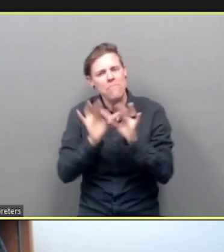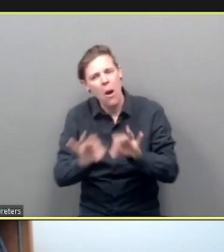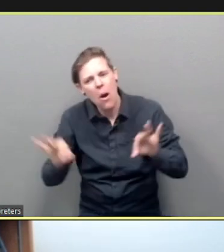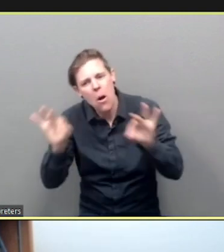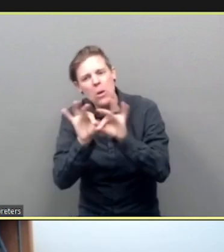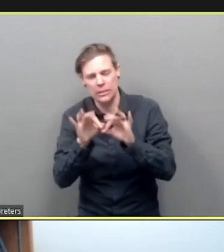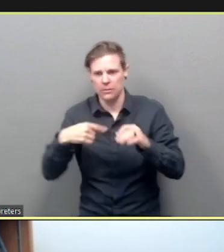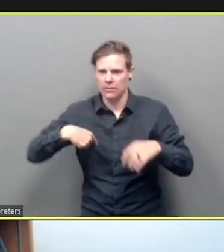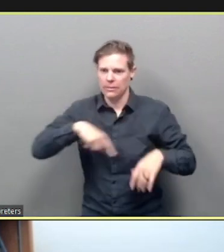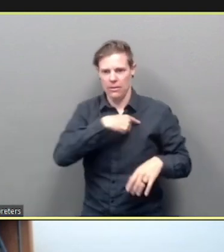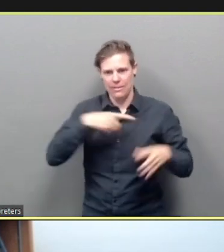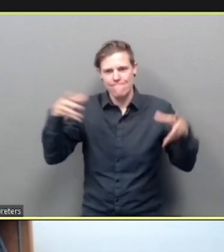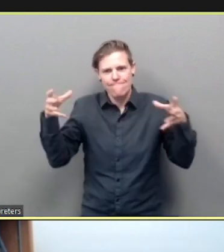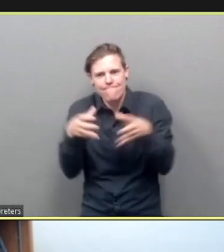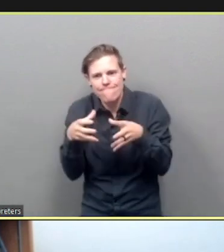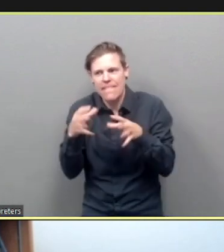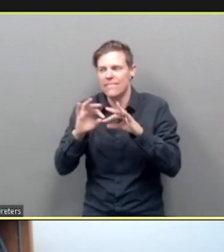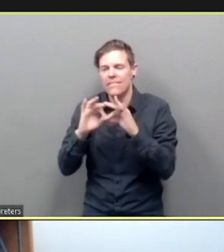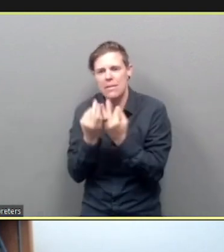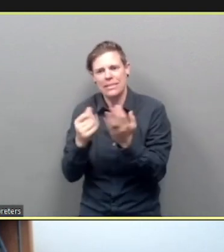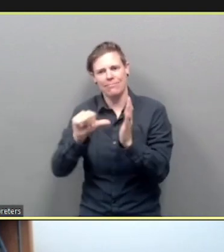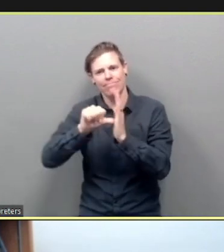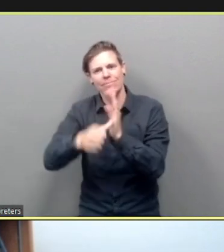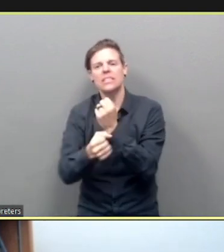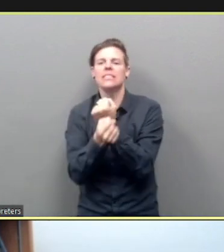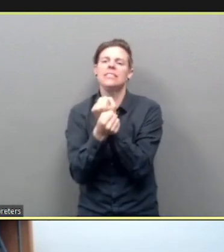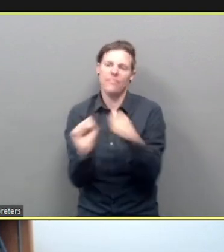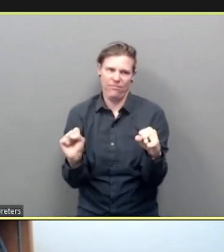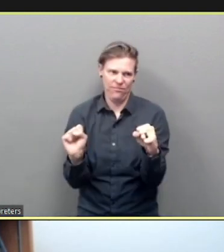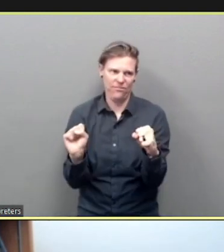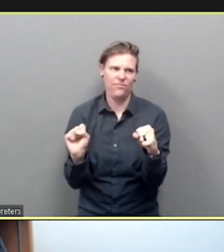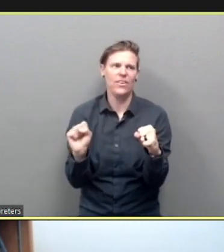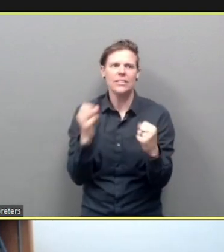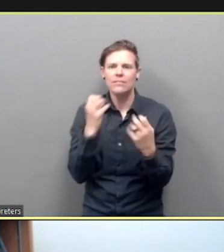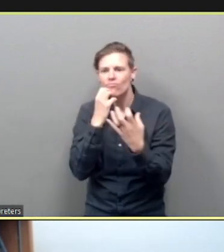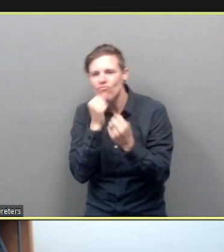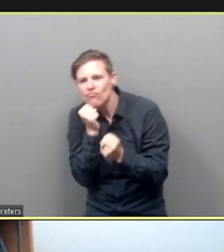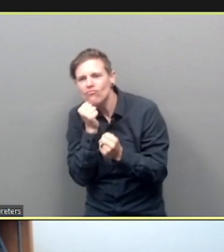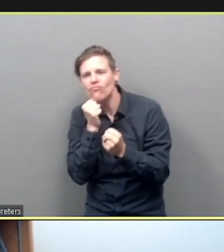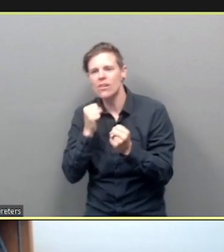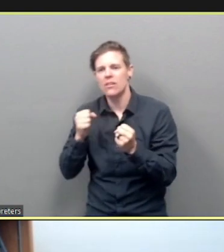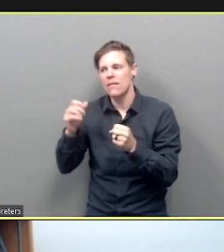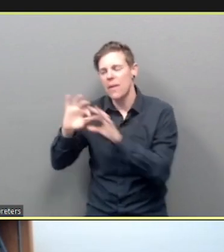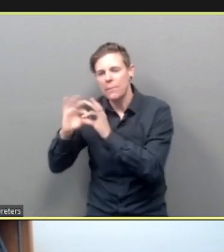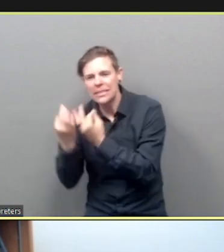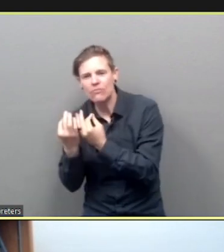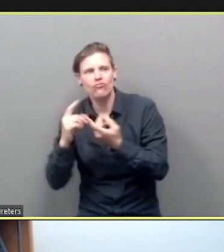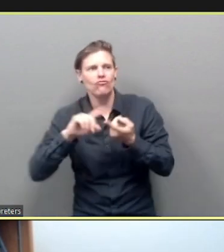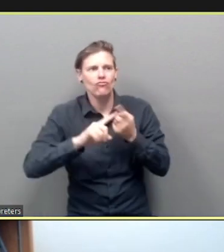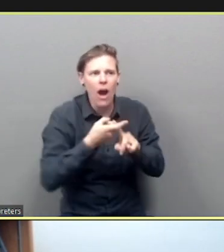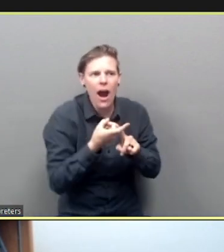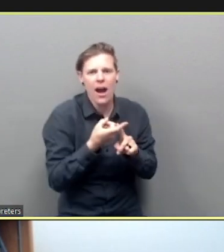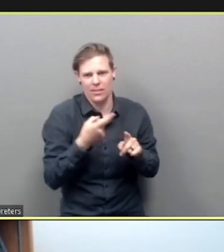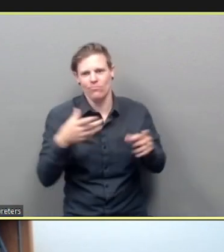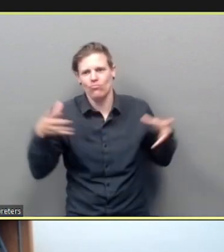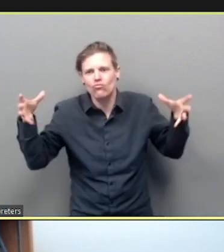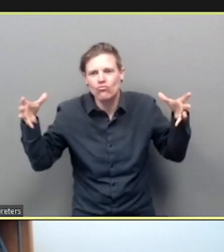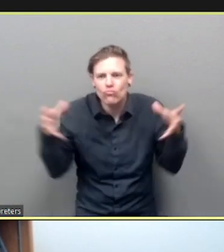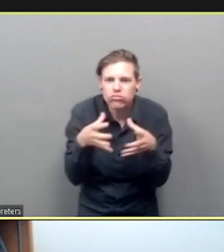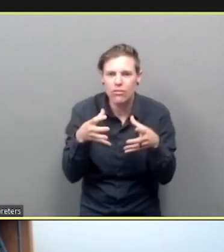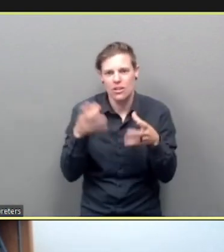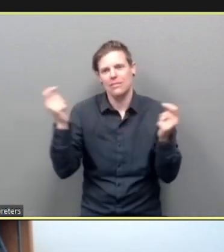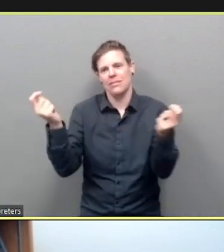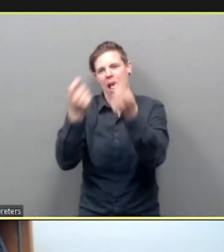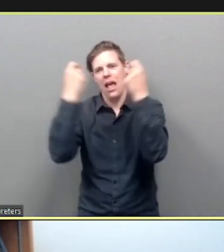to continue these traditions that are so dear to our hearts, and to gather together with loved